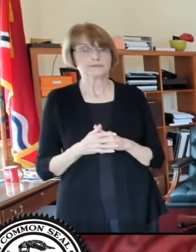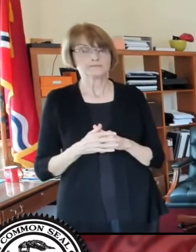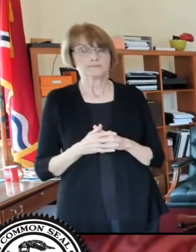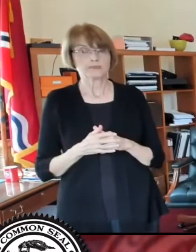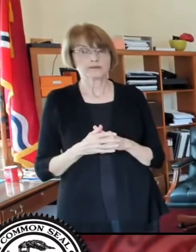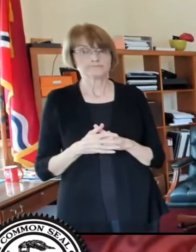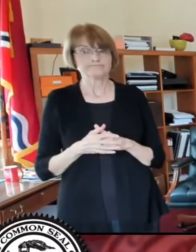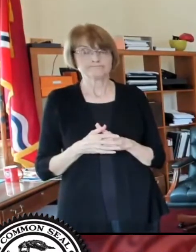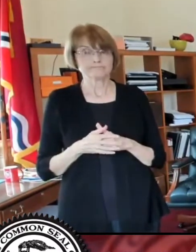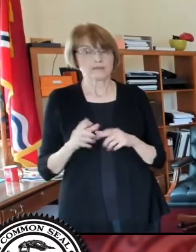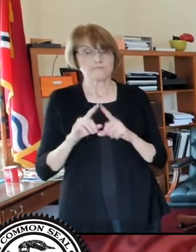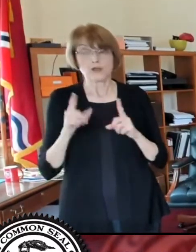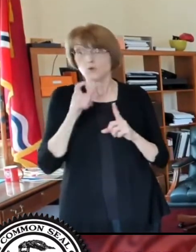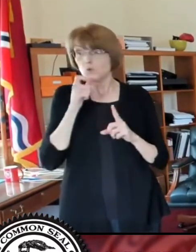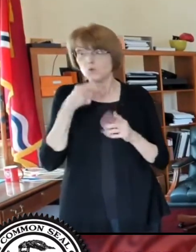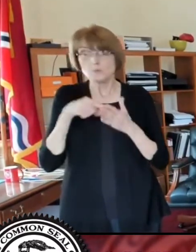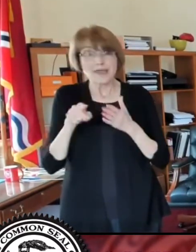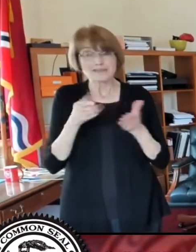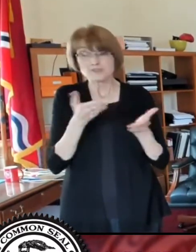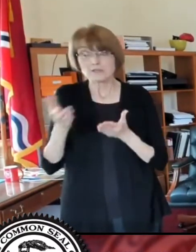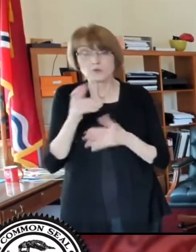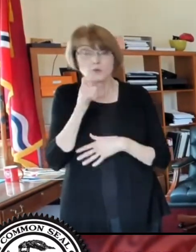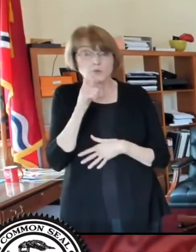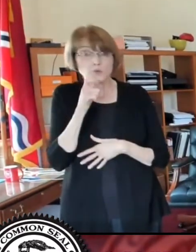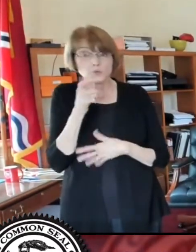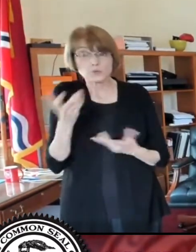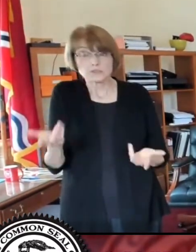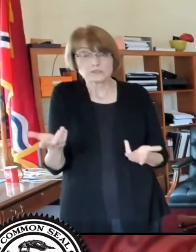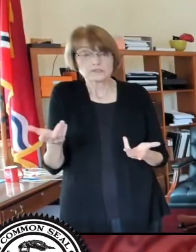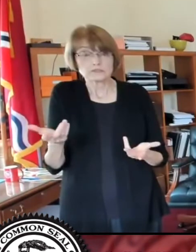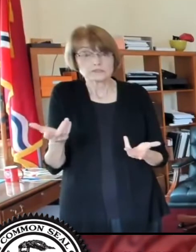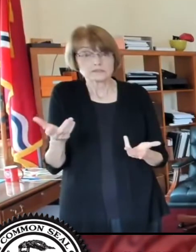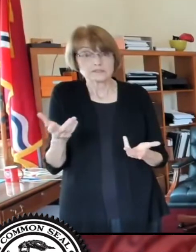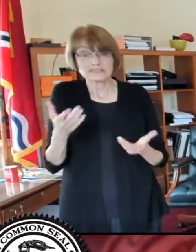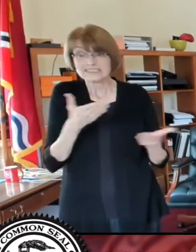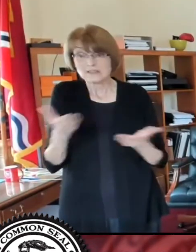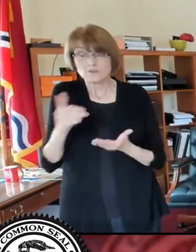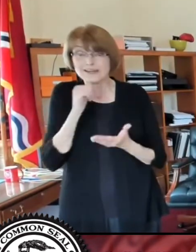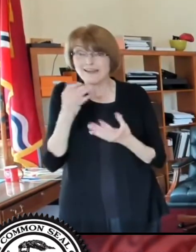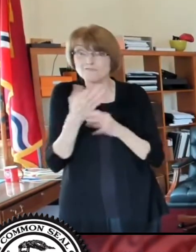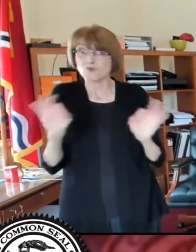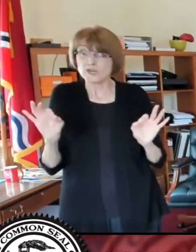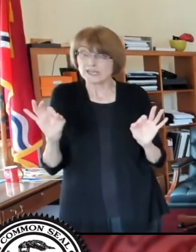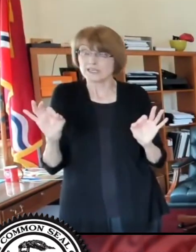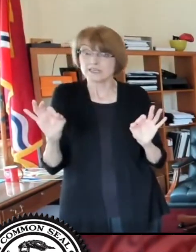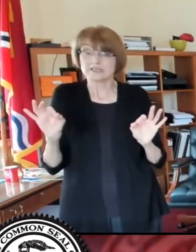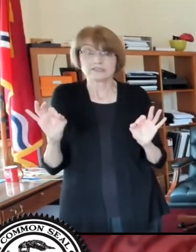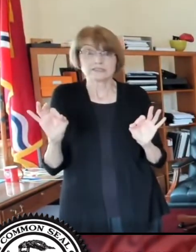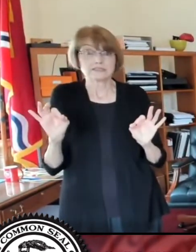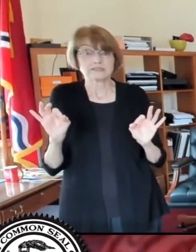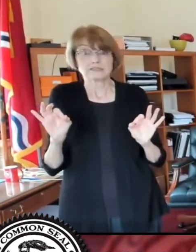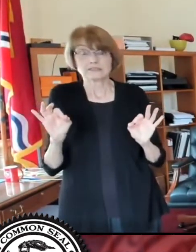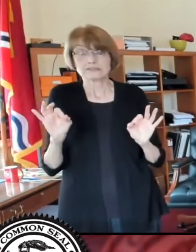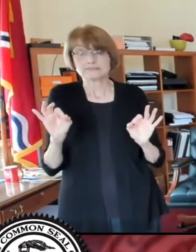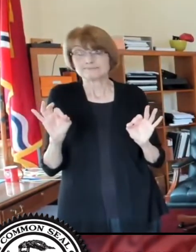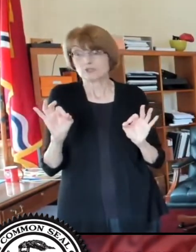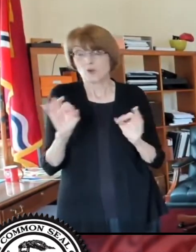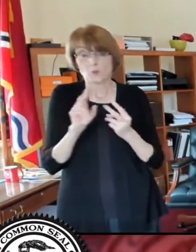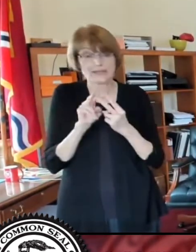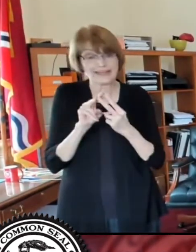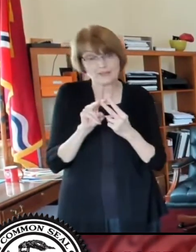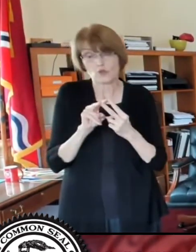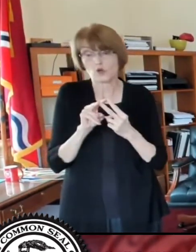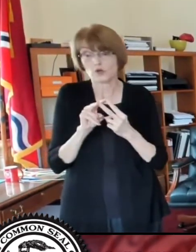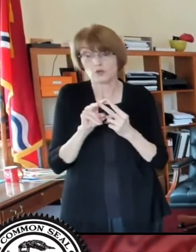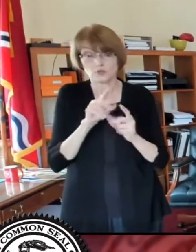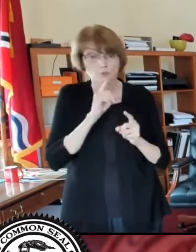Somebody has to pay for the delivery. I mean, let's face it, delivery's not free. It's either built into the cost or added on